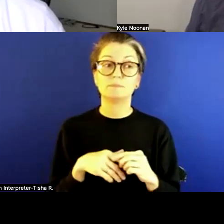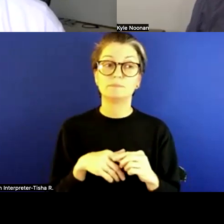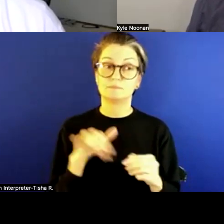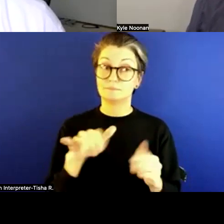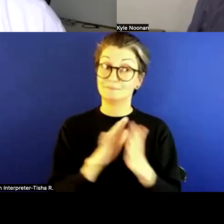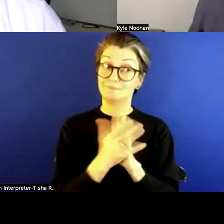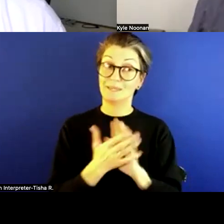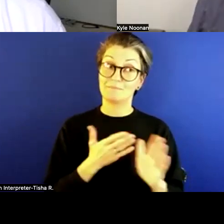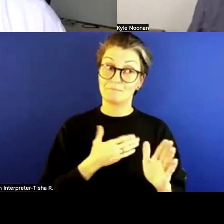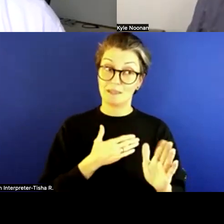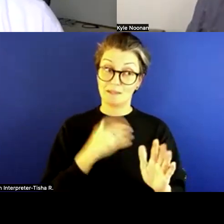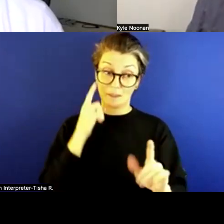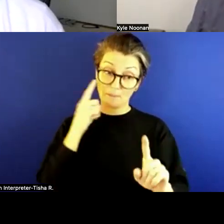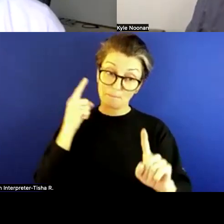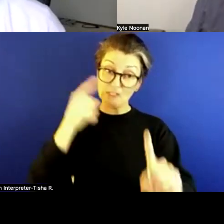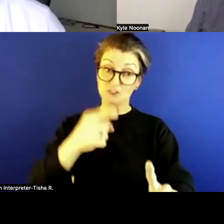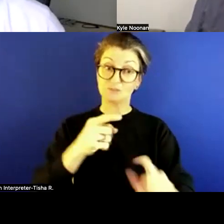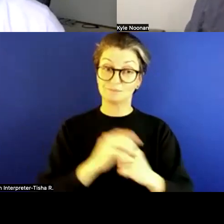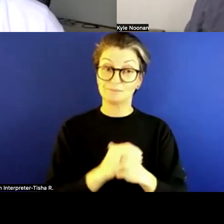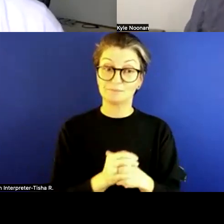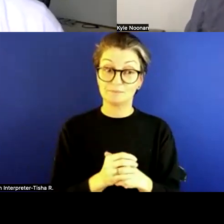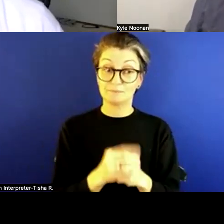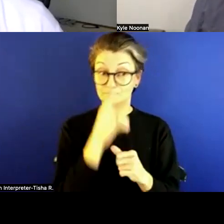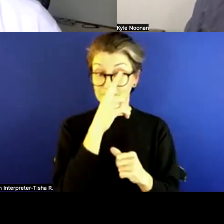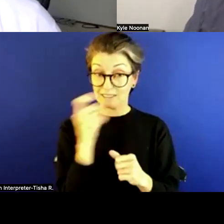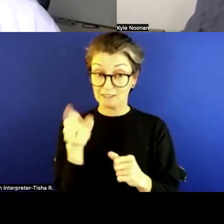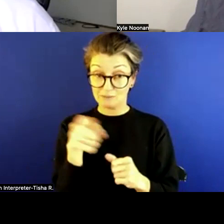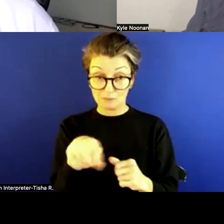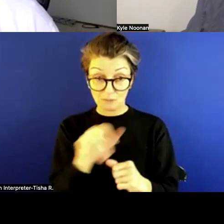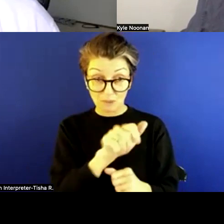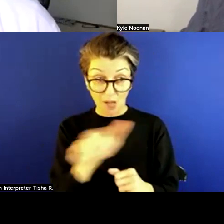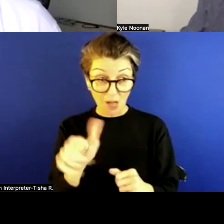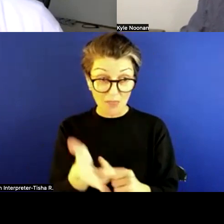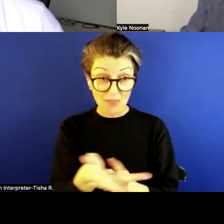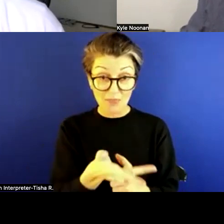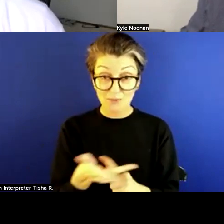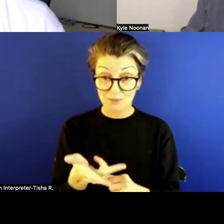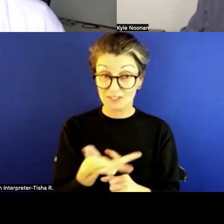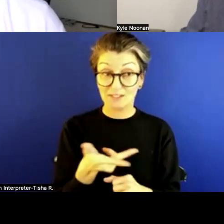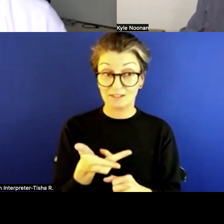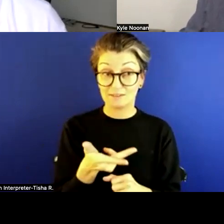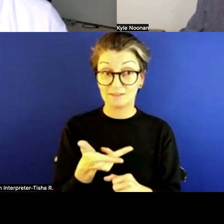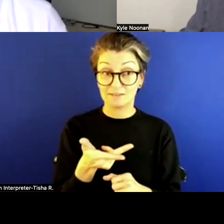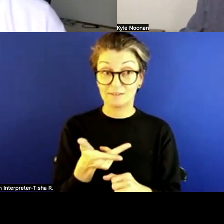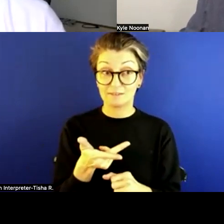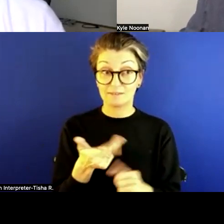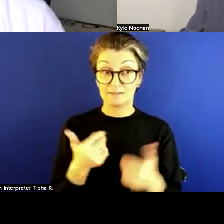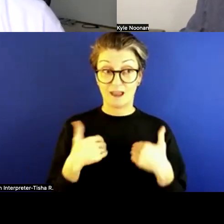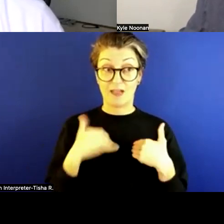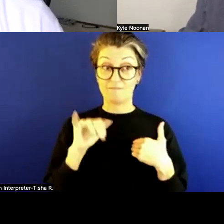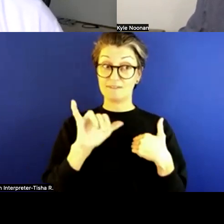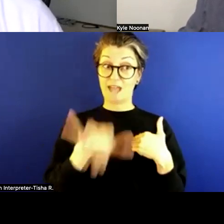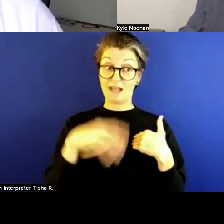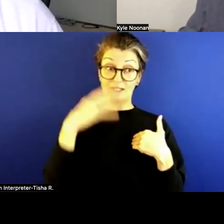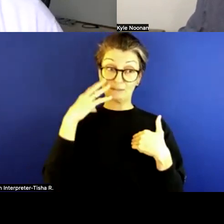mission. And just because all three of us, though, I want to say that just because all three of us have had that kind of